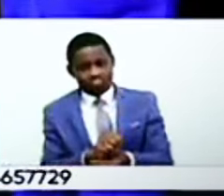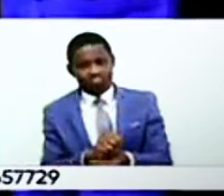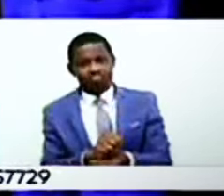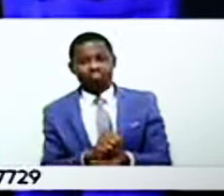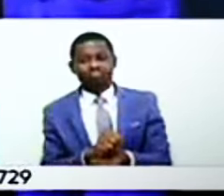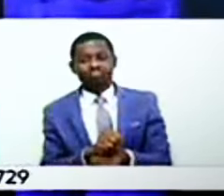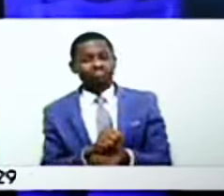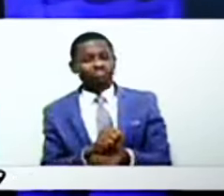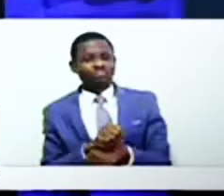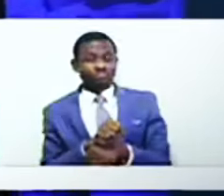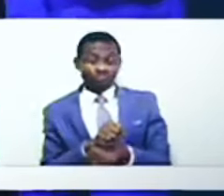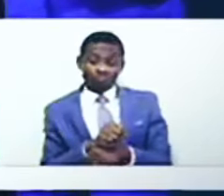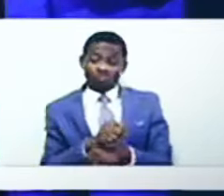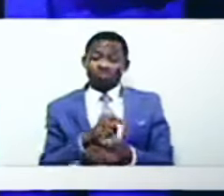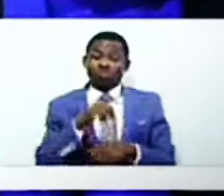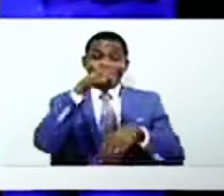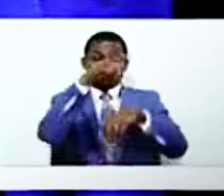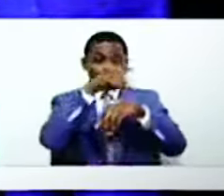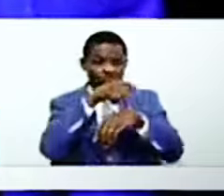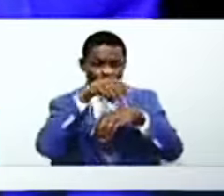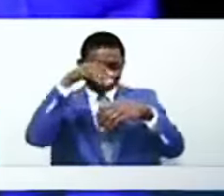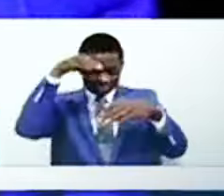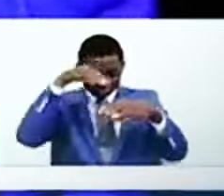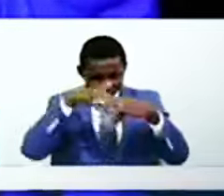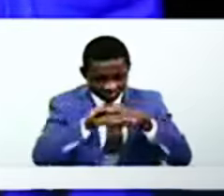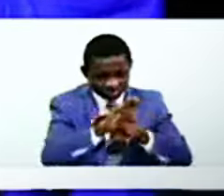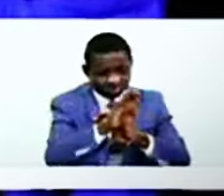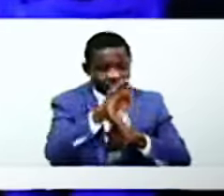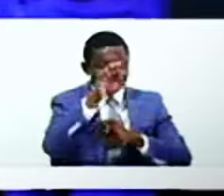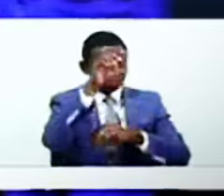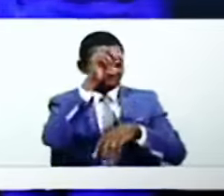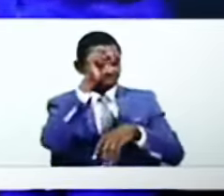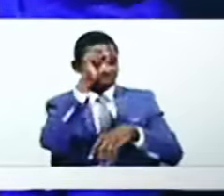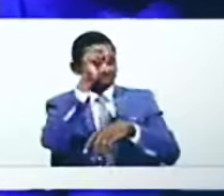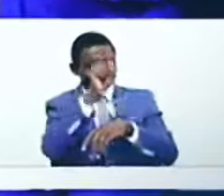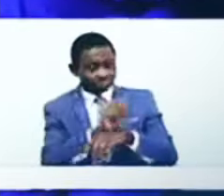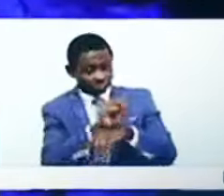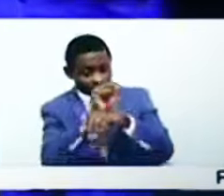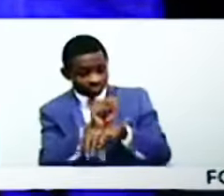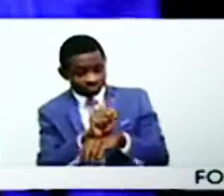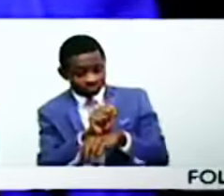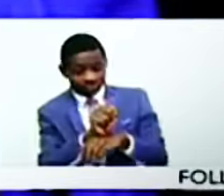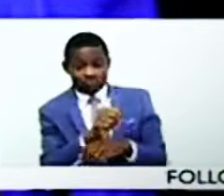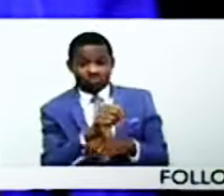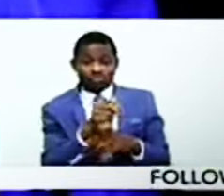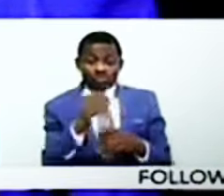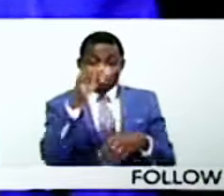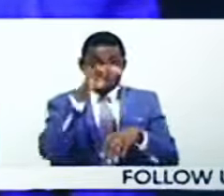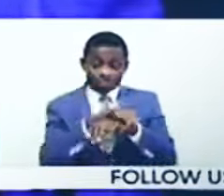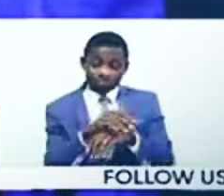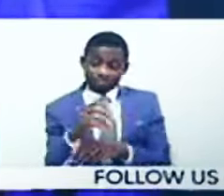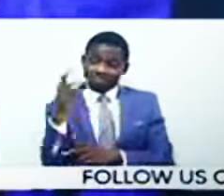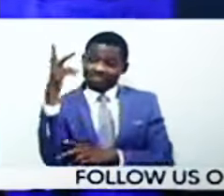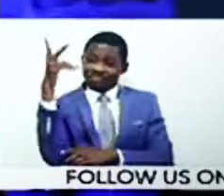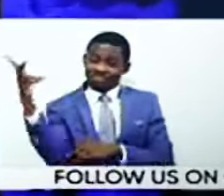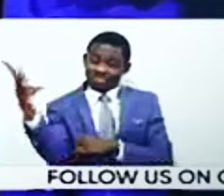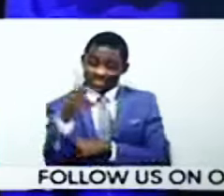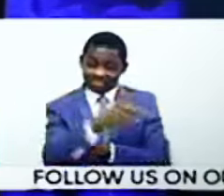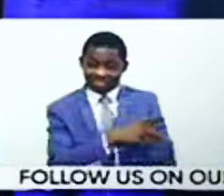Paul went into the synagogue. And on three Sabbath days,